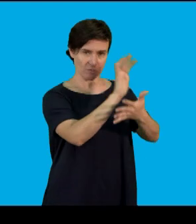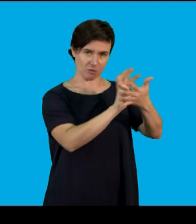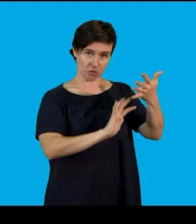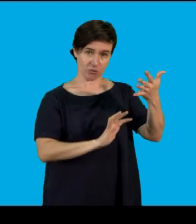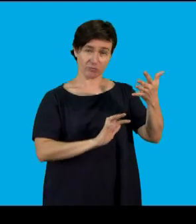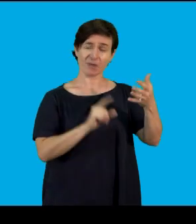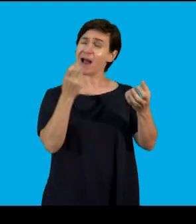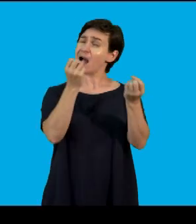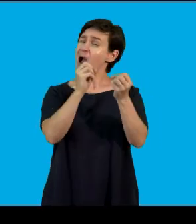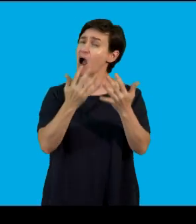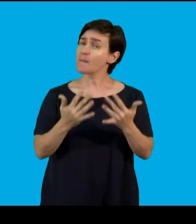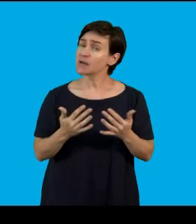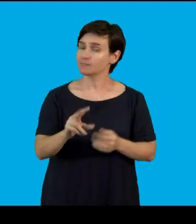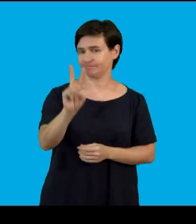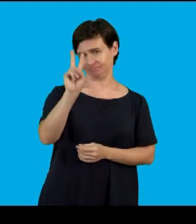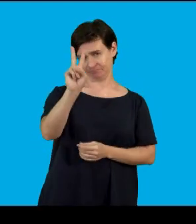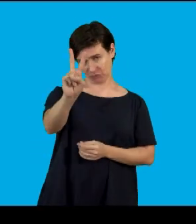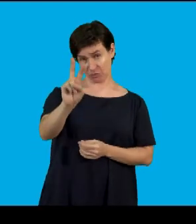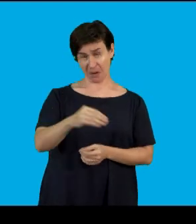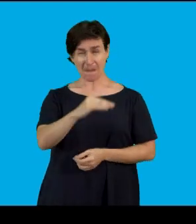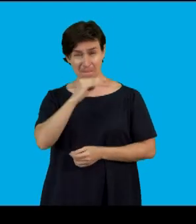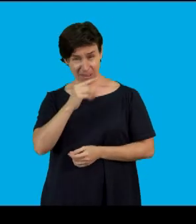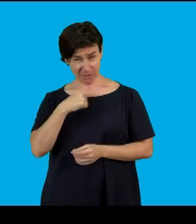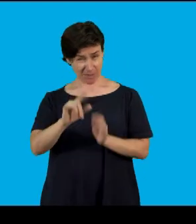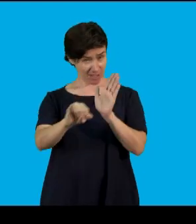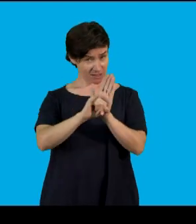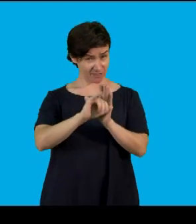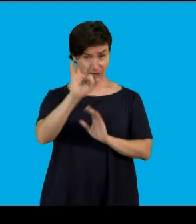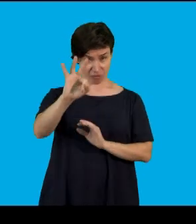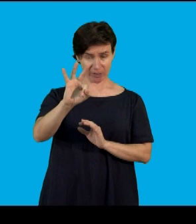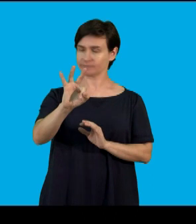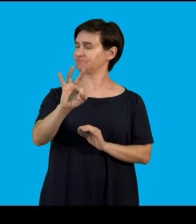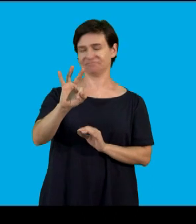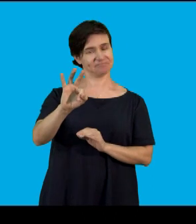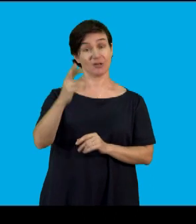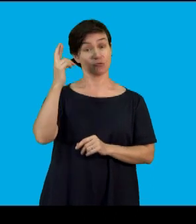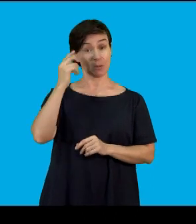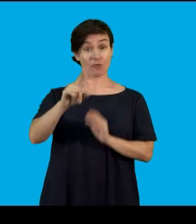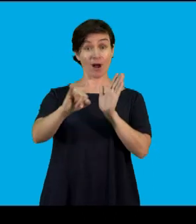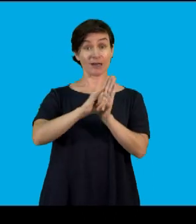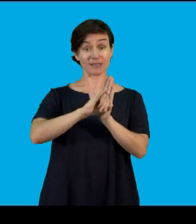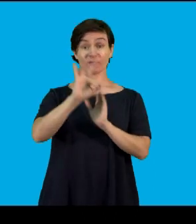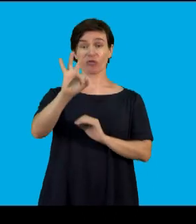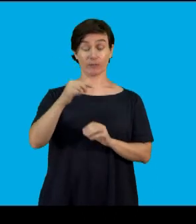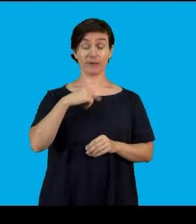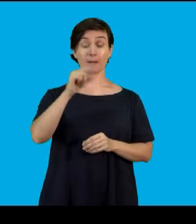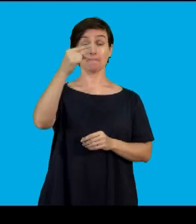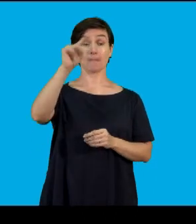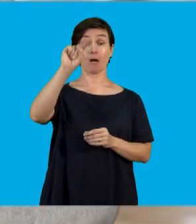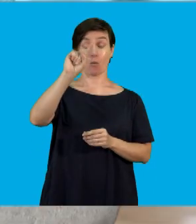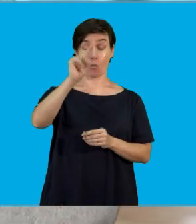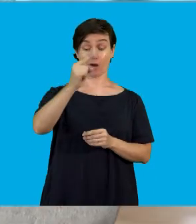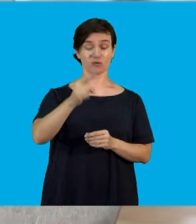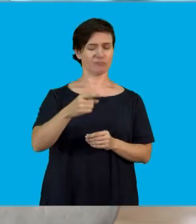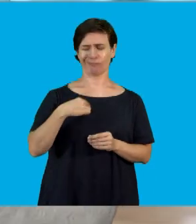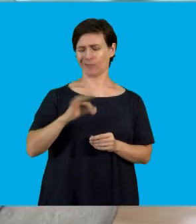identify it. How many? 2. You are given the number. So should you identify 3 or more than 2, then the first 2 will be marked correct.